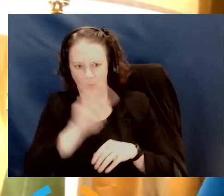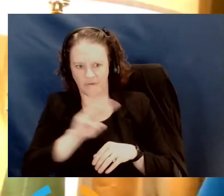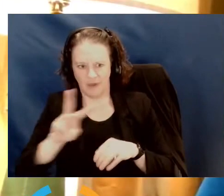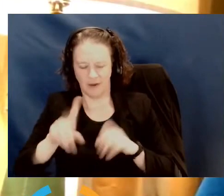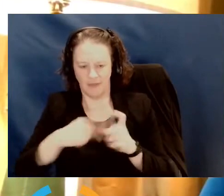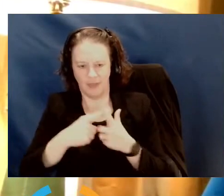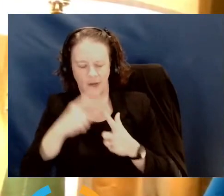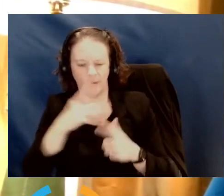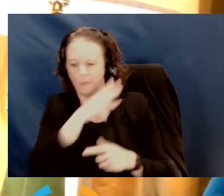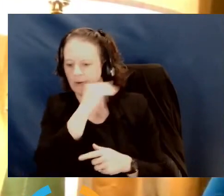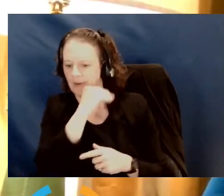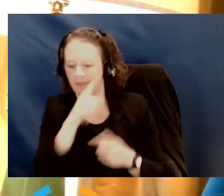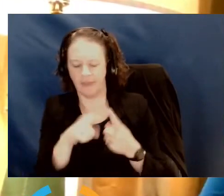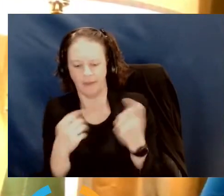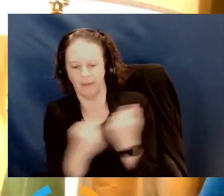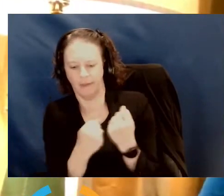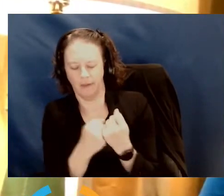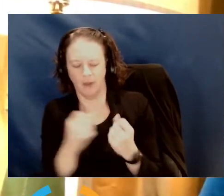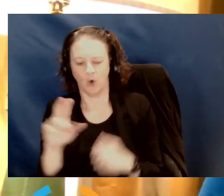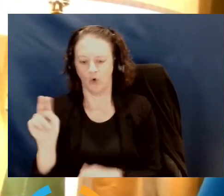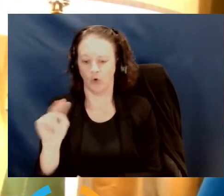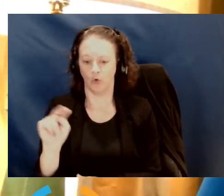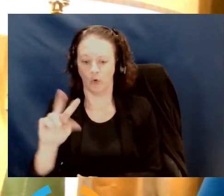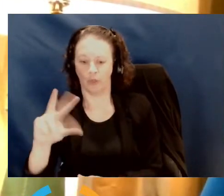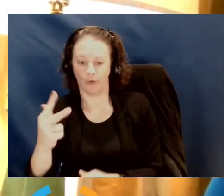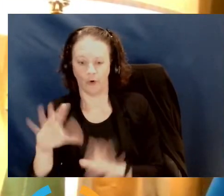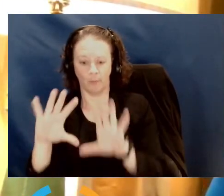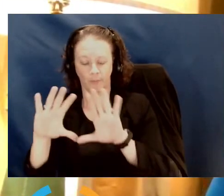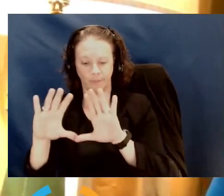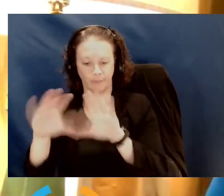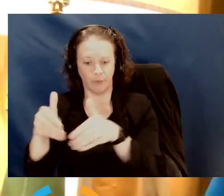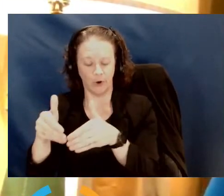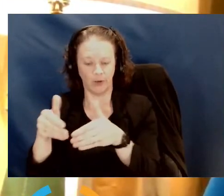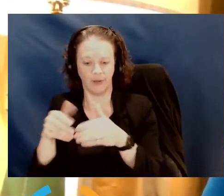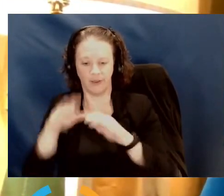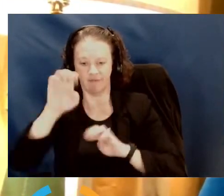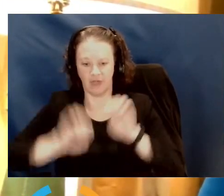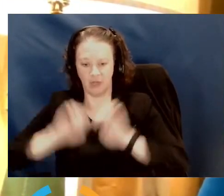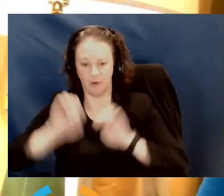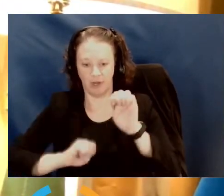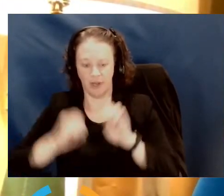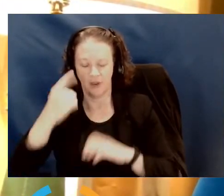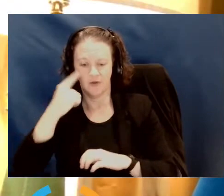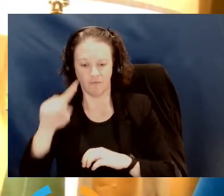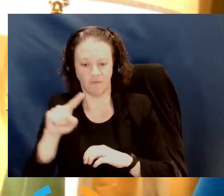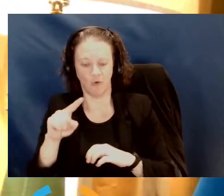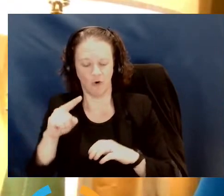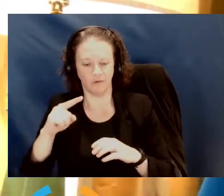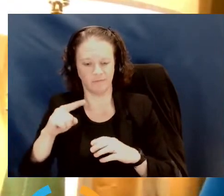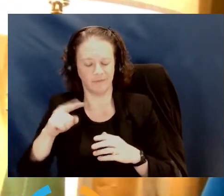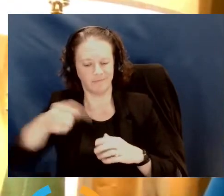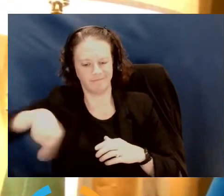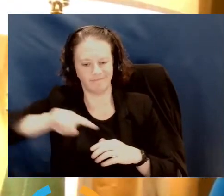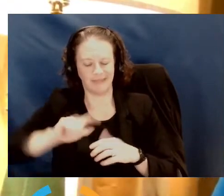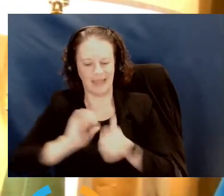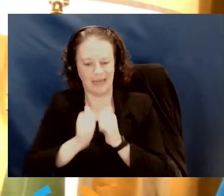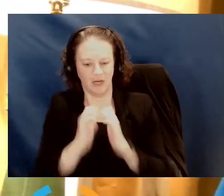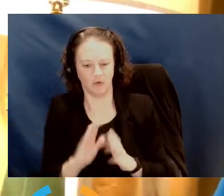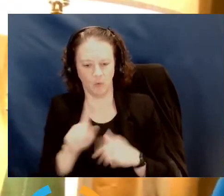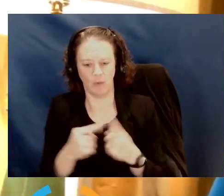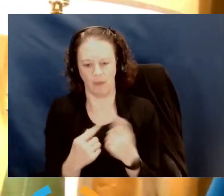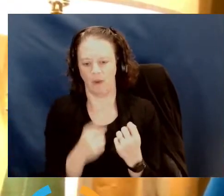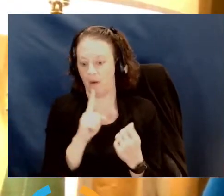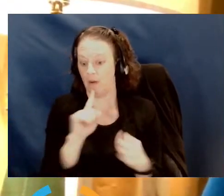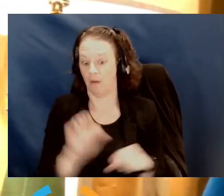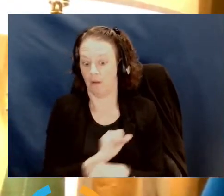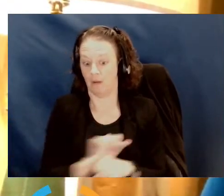of neutral third party evaluating candidates when really they're in the tank for one candidate. Most of my fundraising has